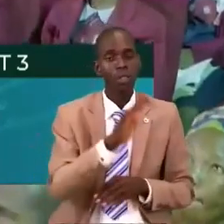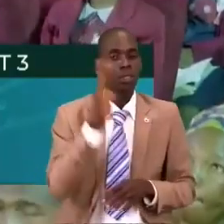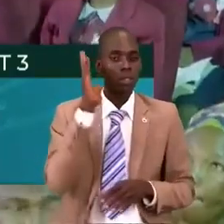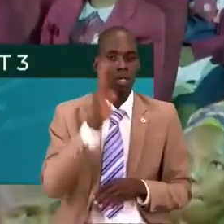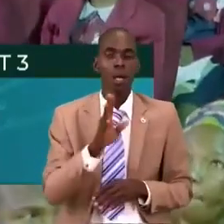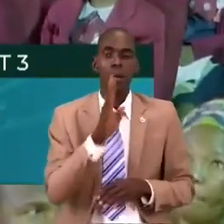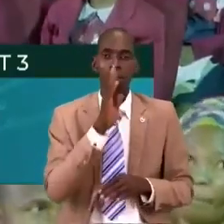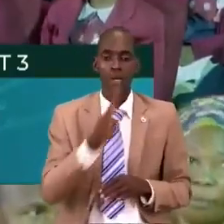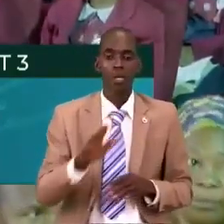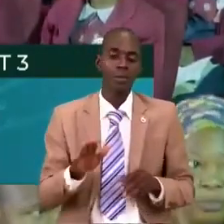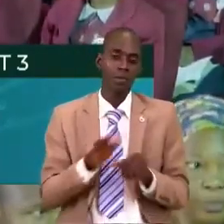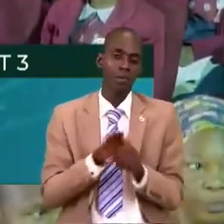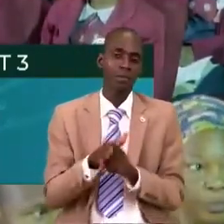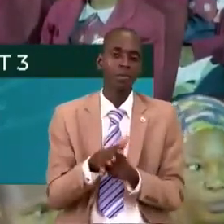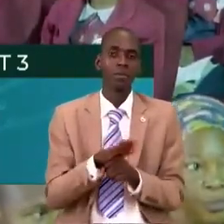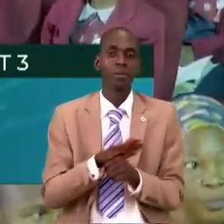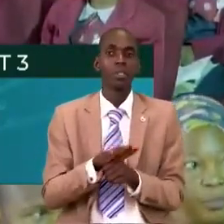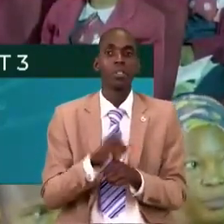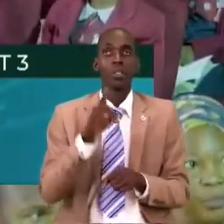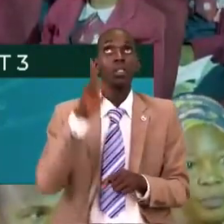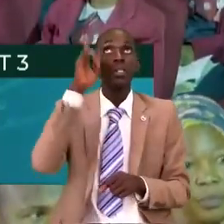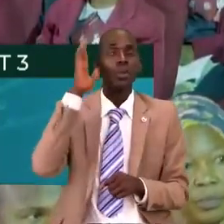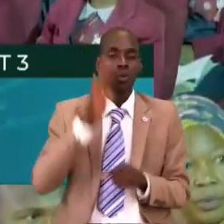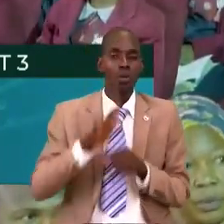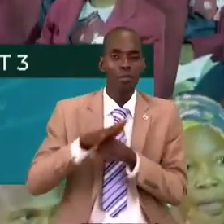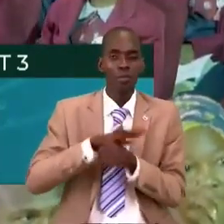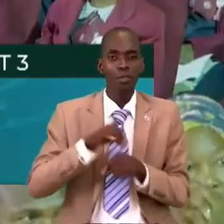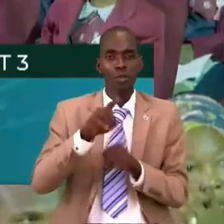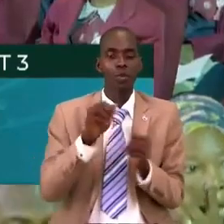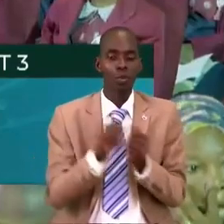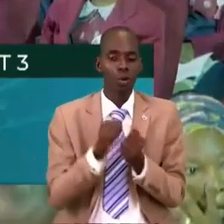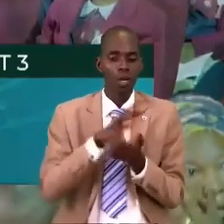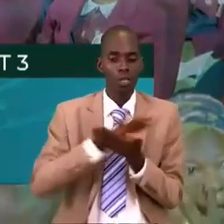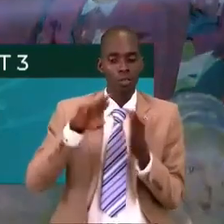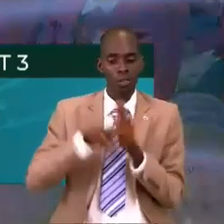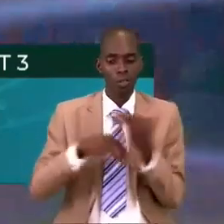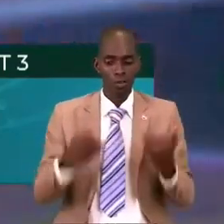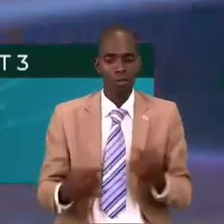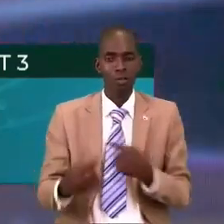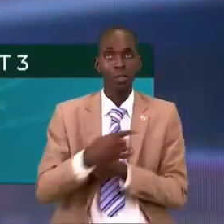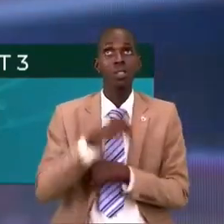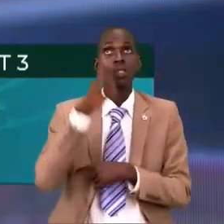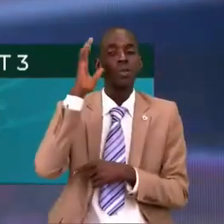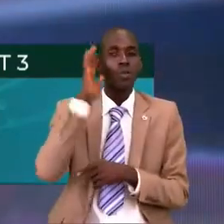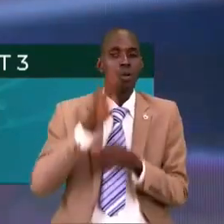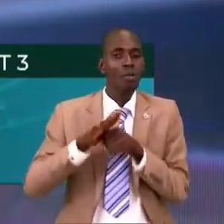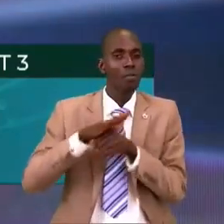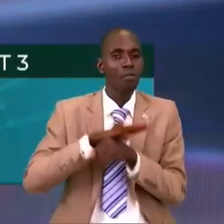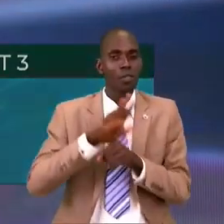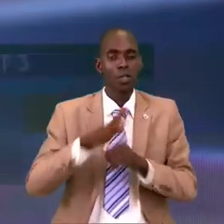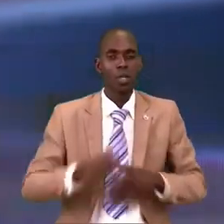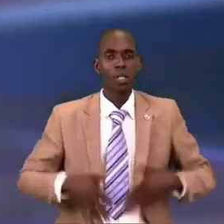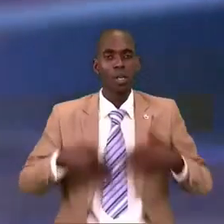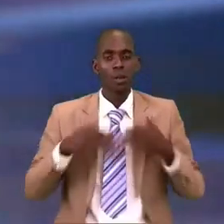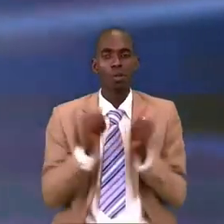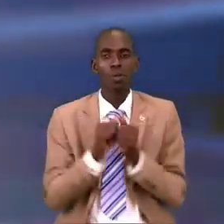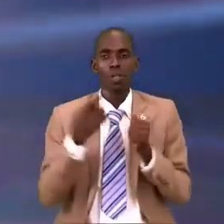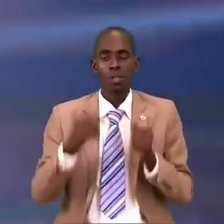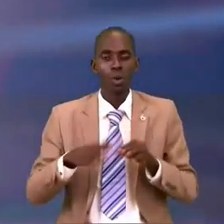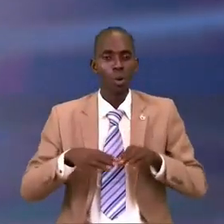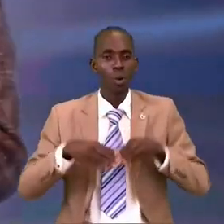a transparent kind of righteousness, heaven-made righteousness, and